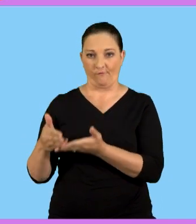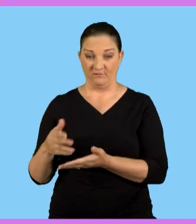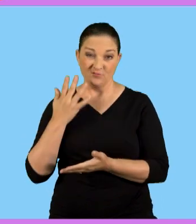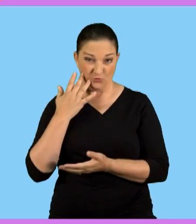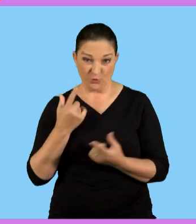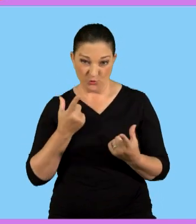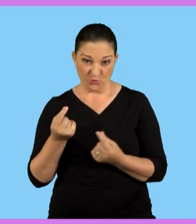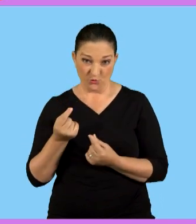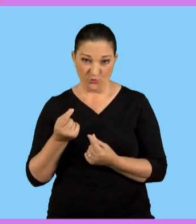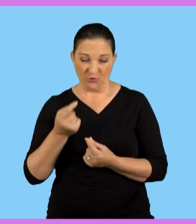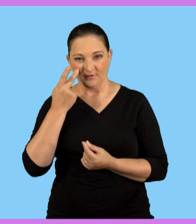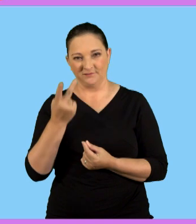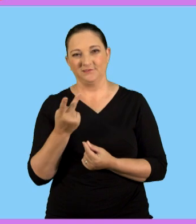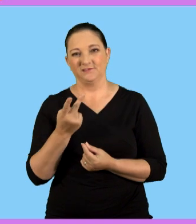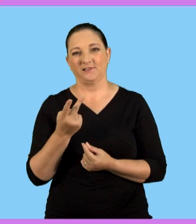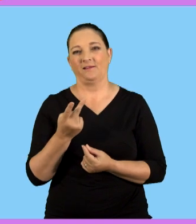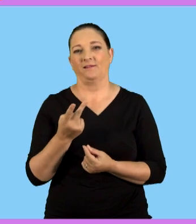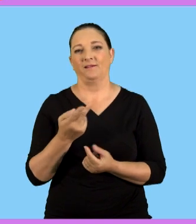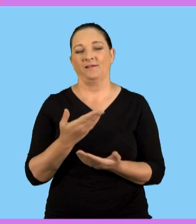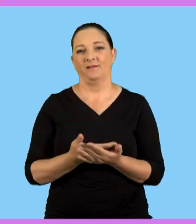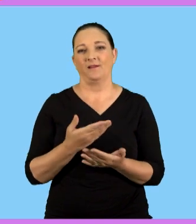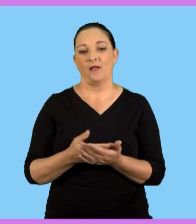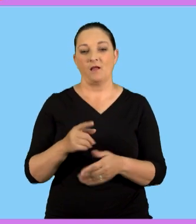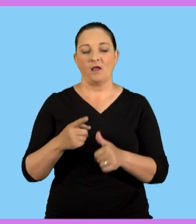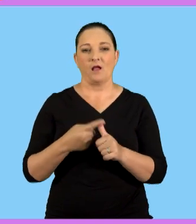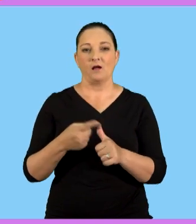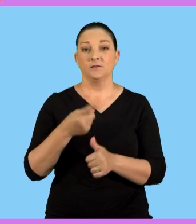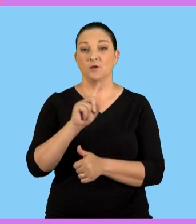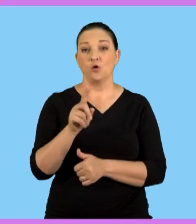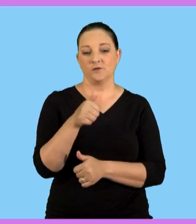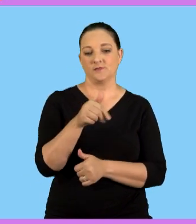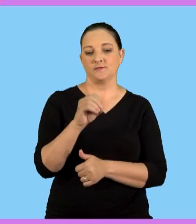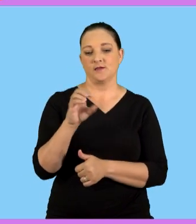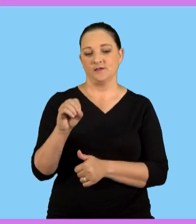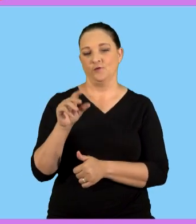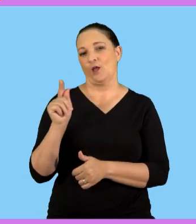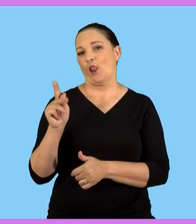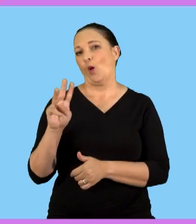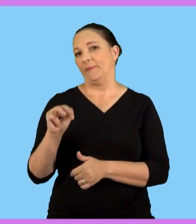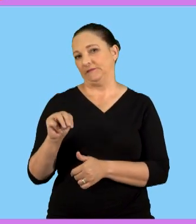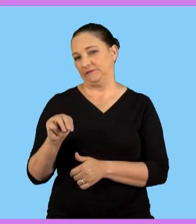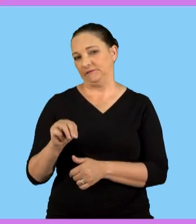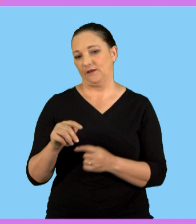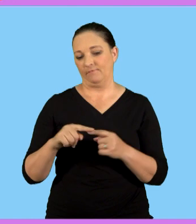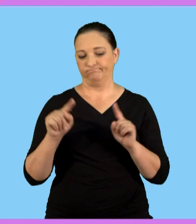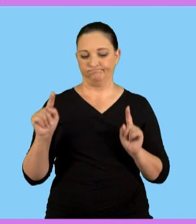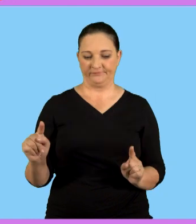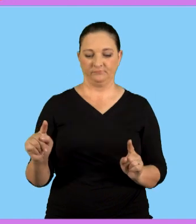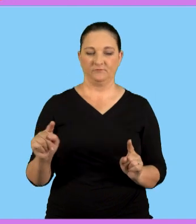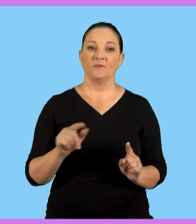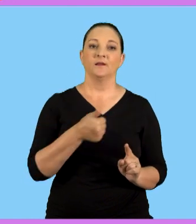Okay, and if you do this, you get to the answer of 600 kilometers. So the distance between the two places